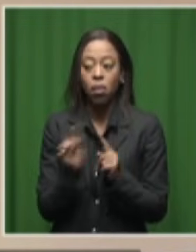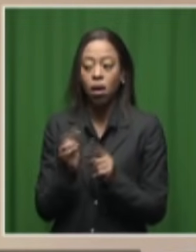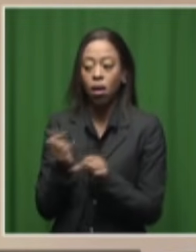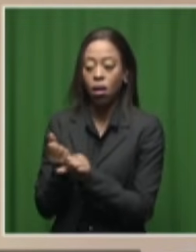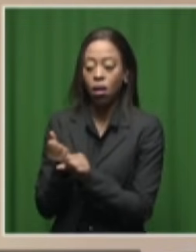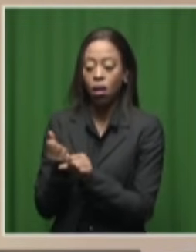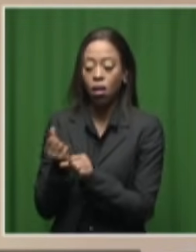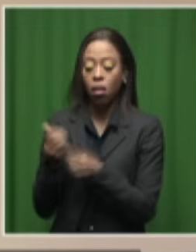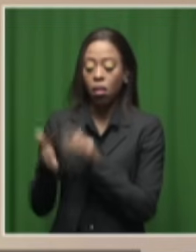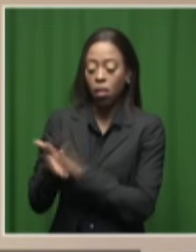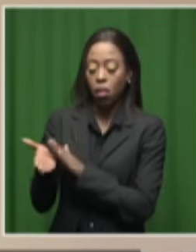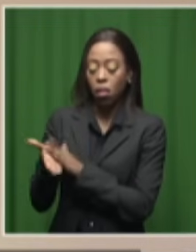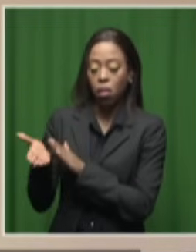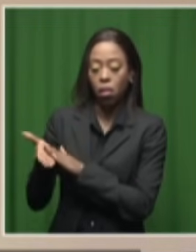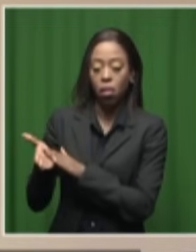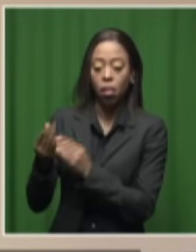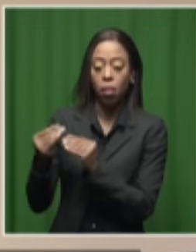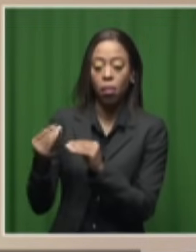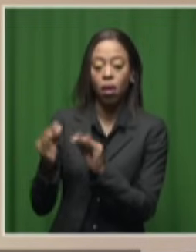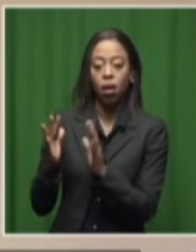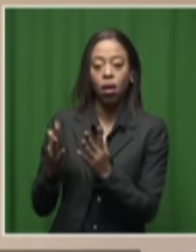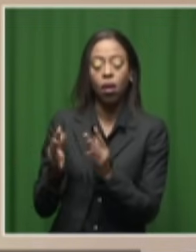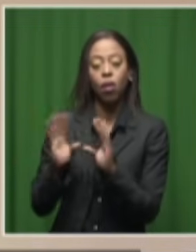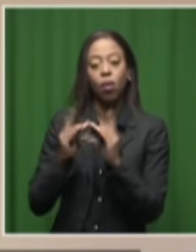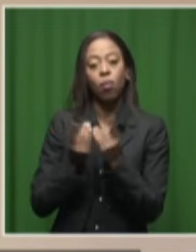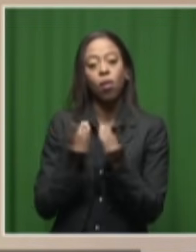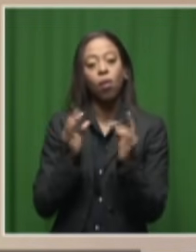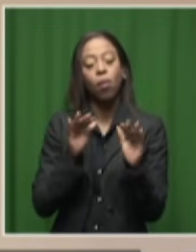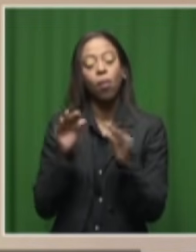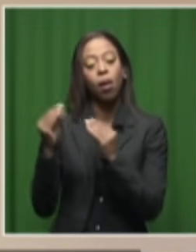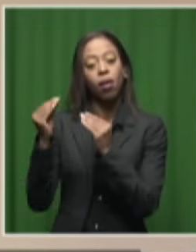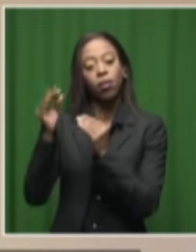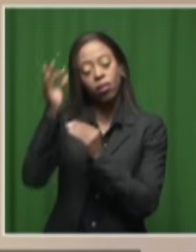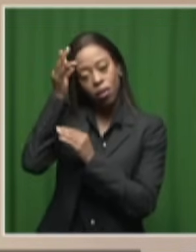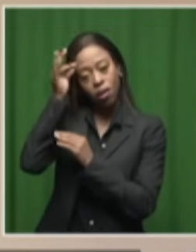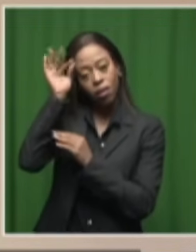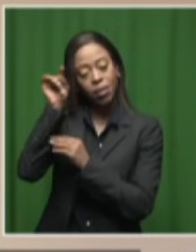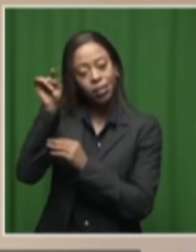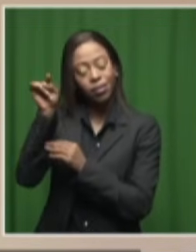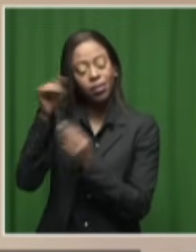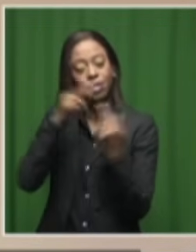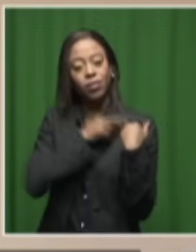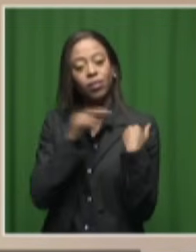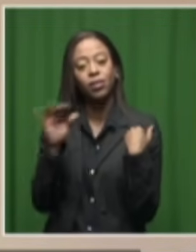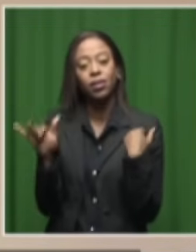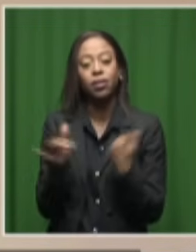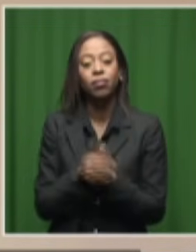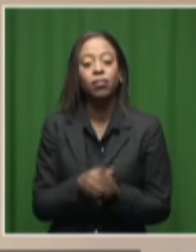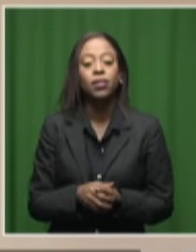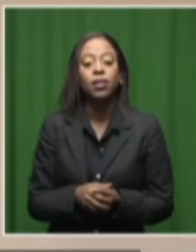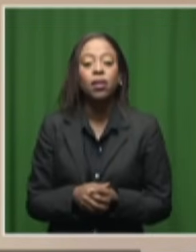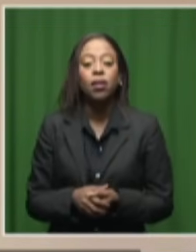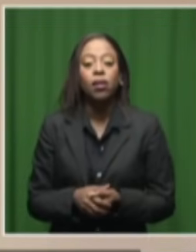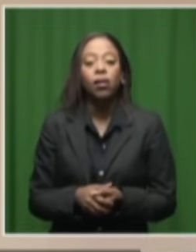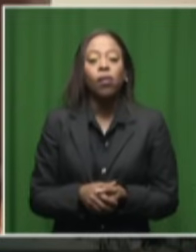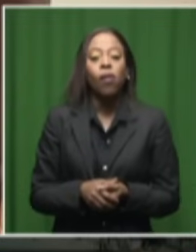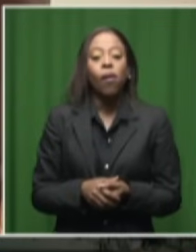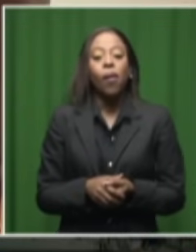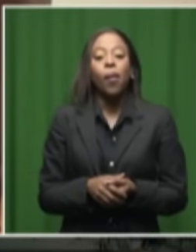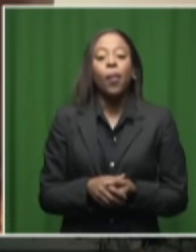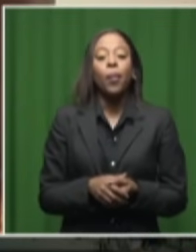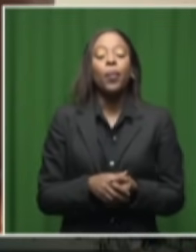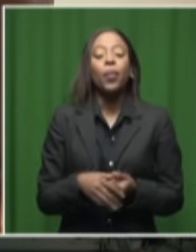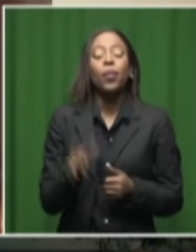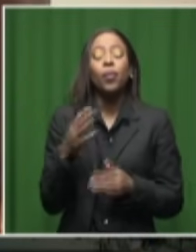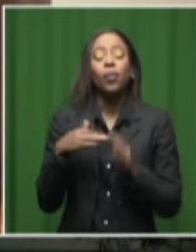operational aspect of that business, the Department of Public Enterprises is responsible for that. And then just going